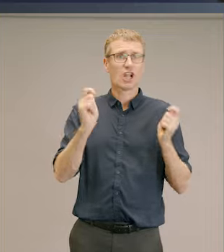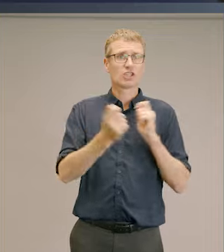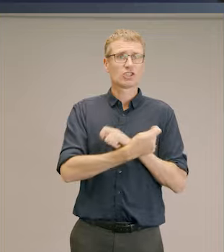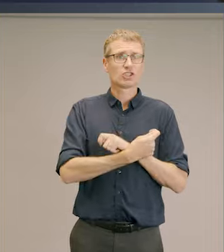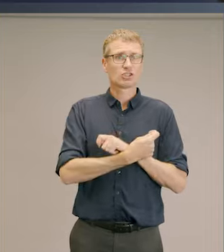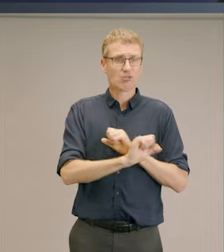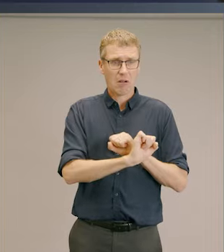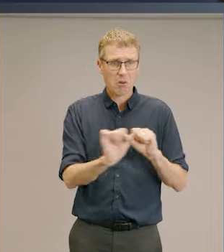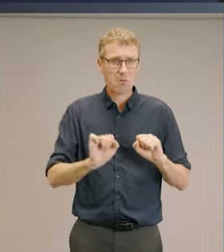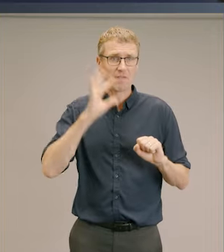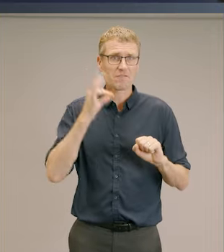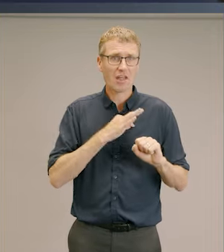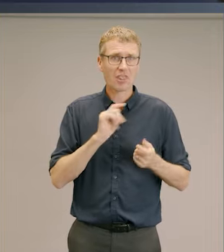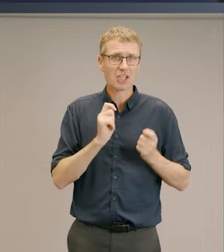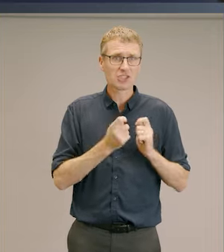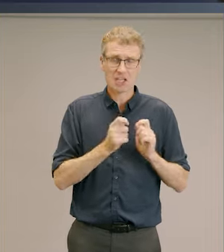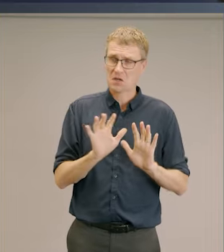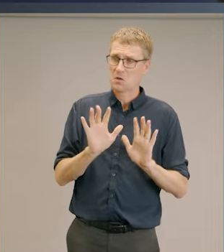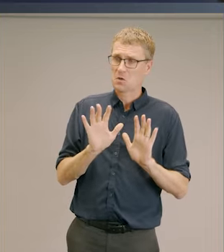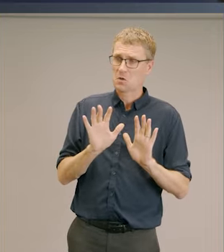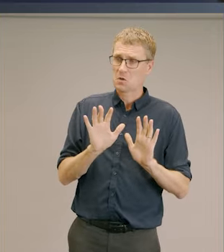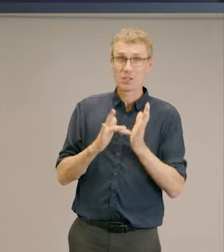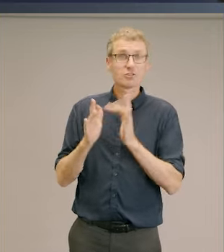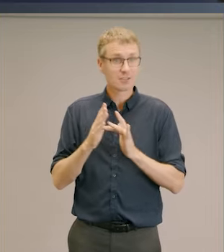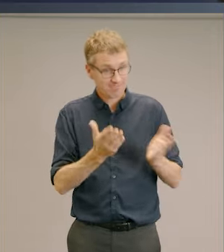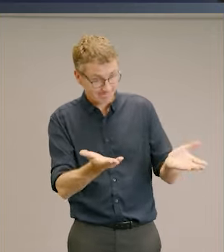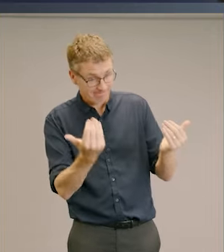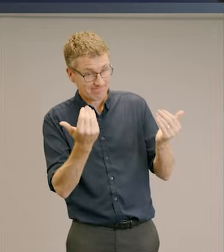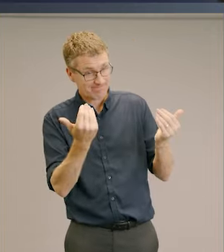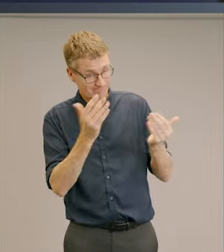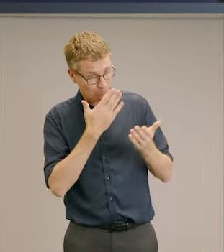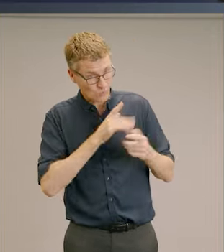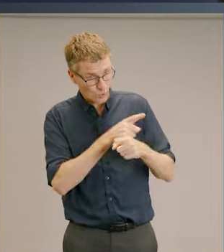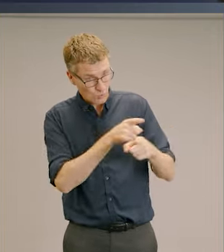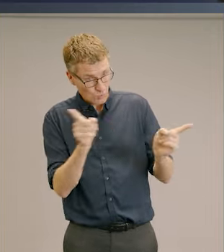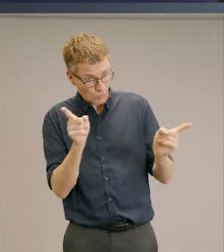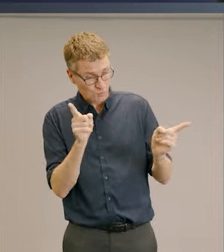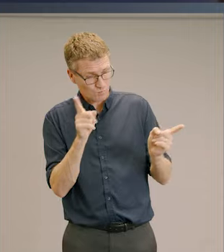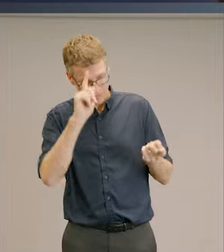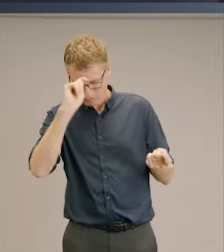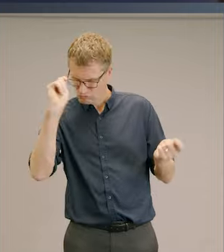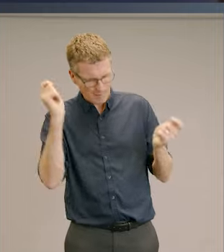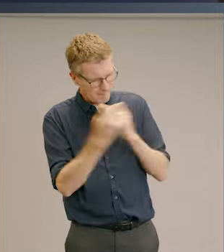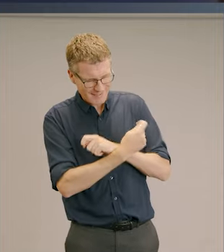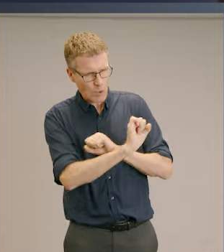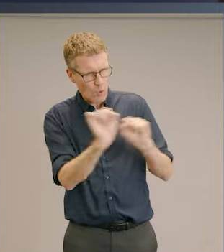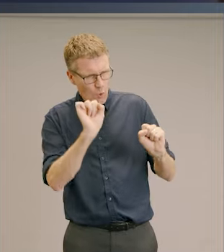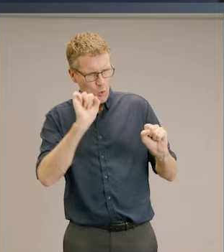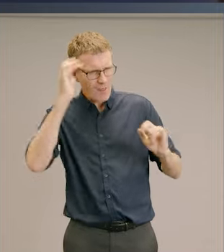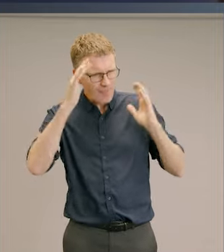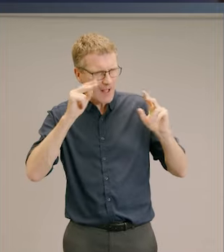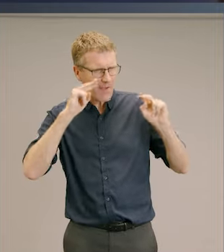their entire view. The whole of their faith would have to change. And that was the invitation that Jesus was